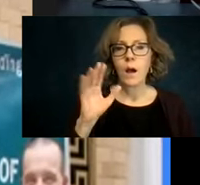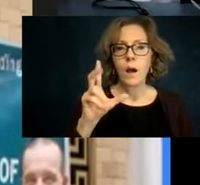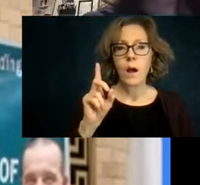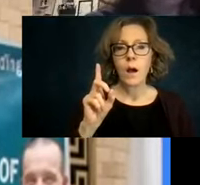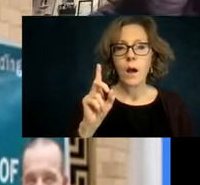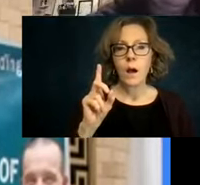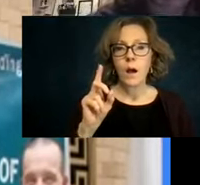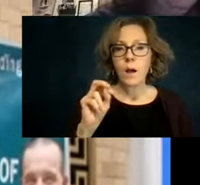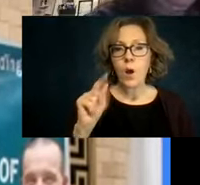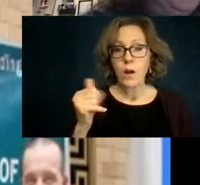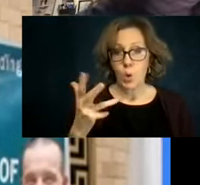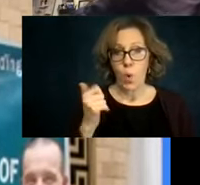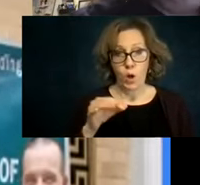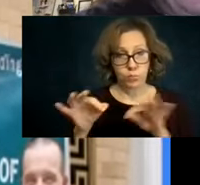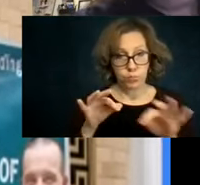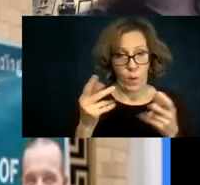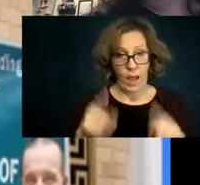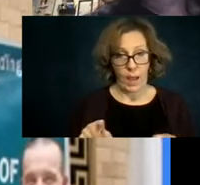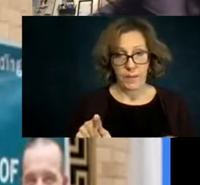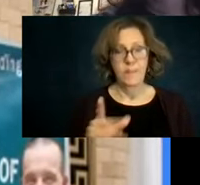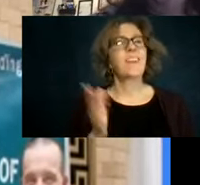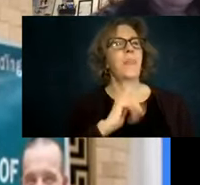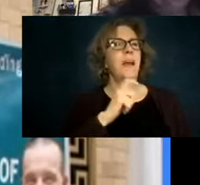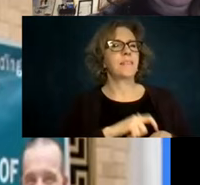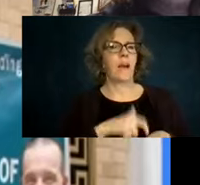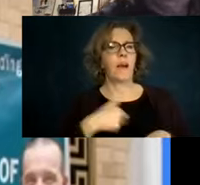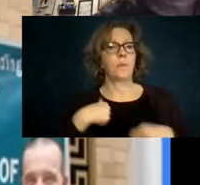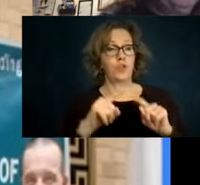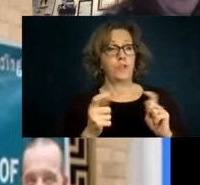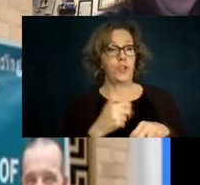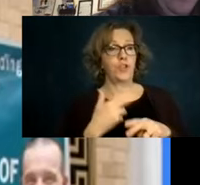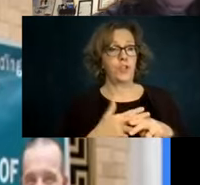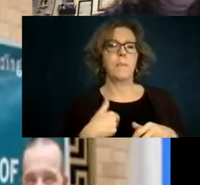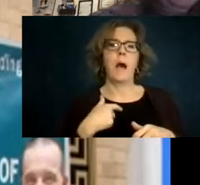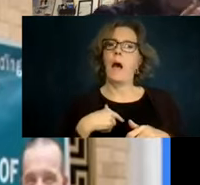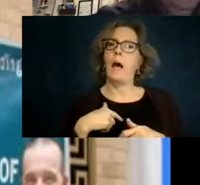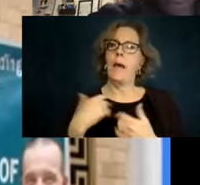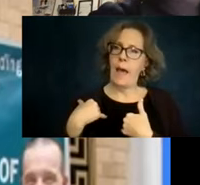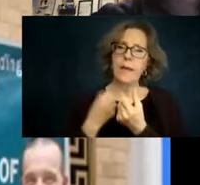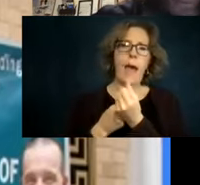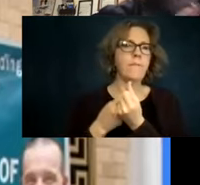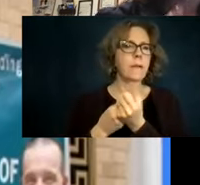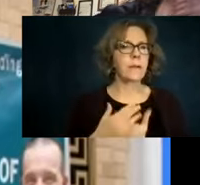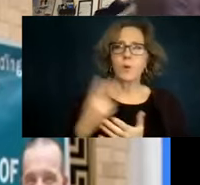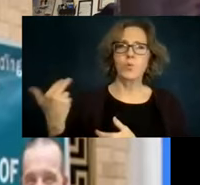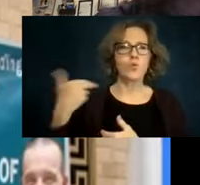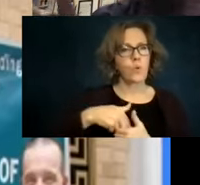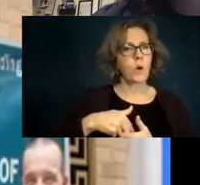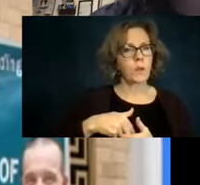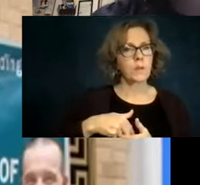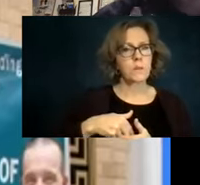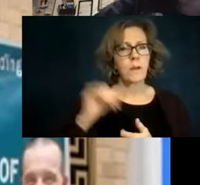the change the name, I got some advocate people that join us, like